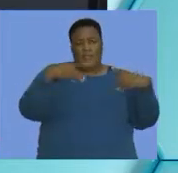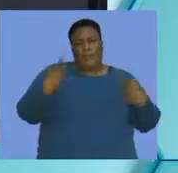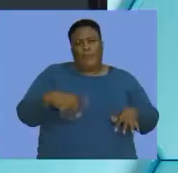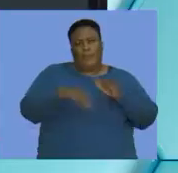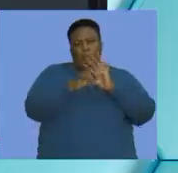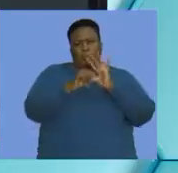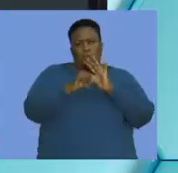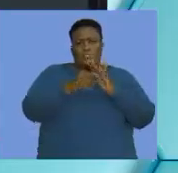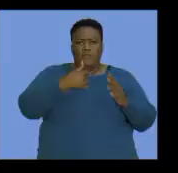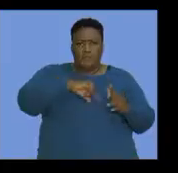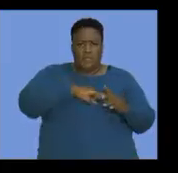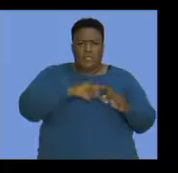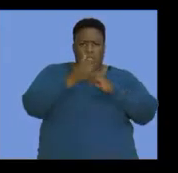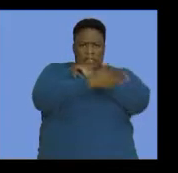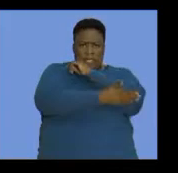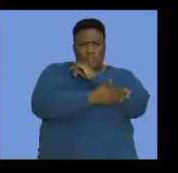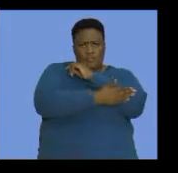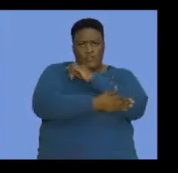a country.